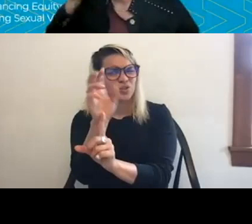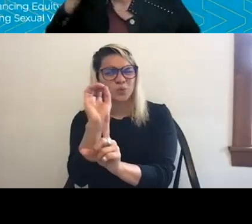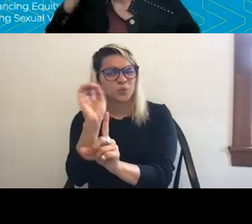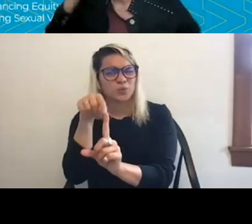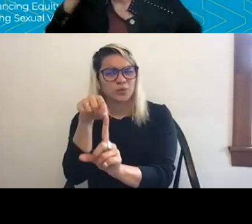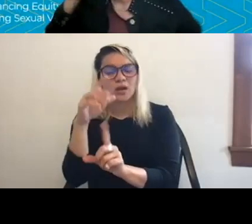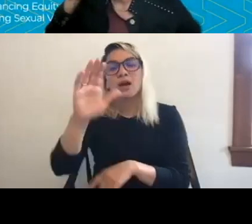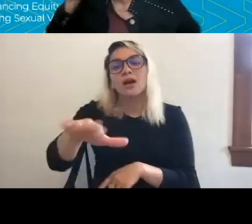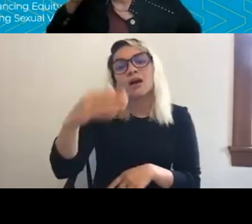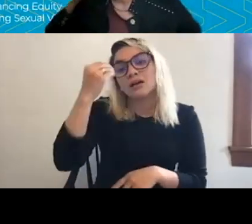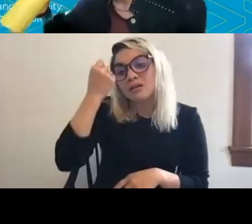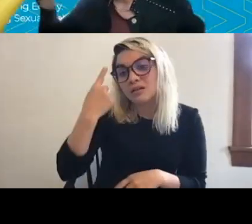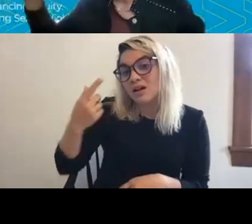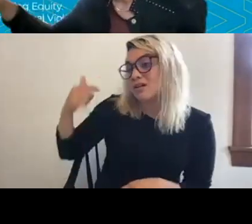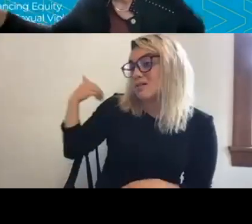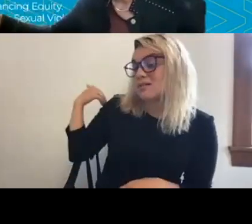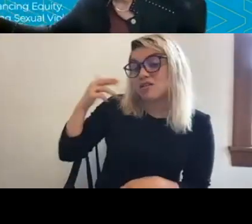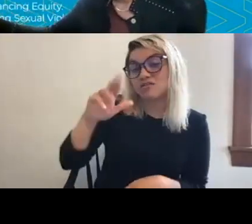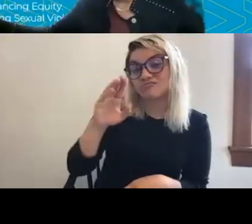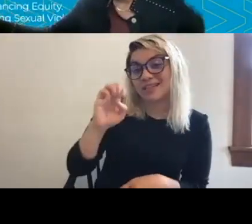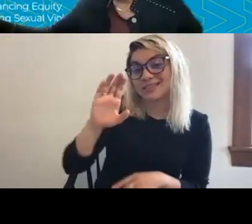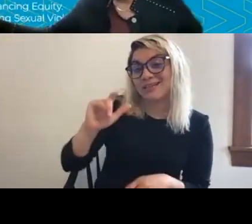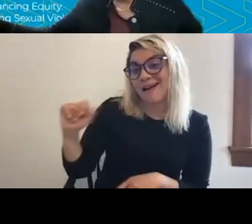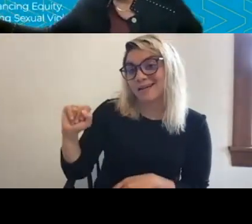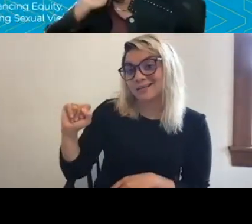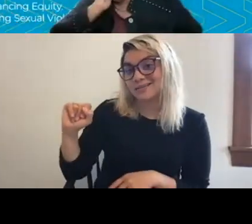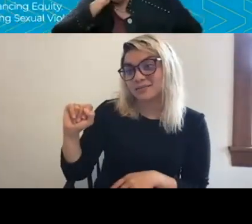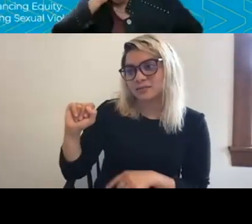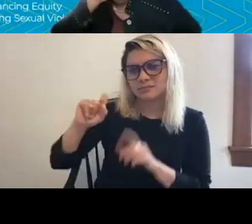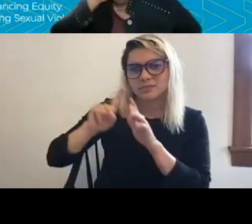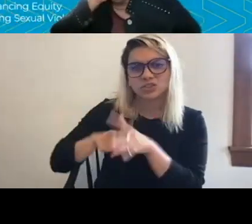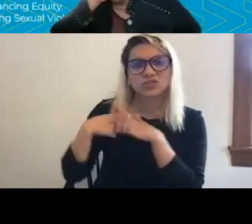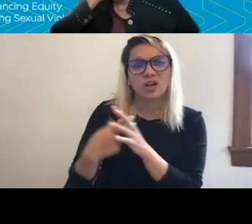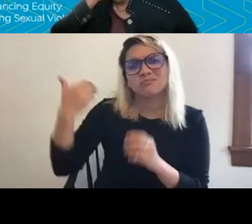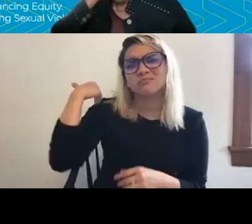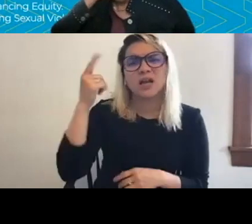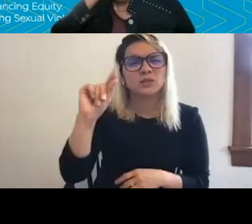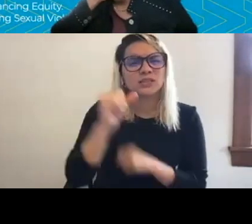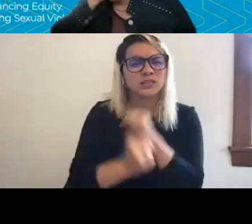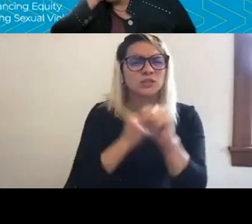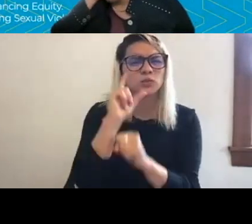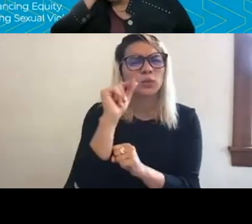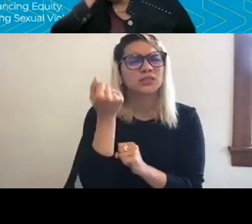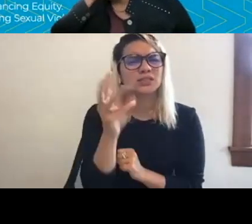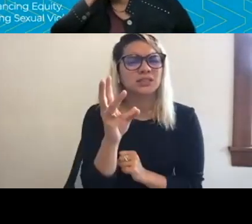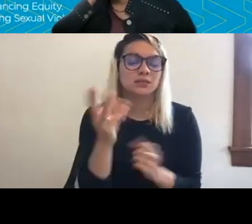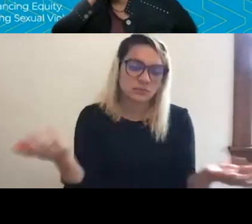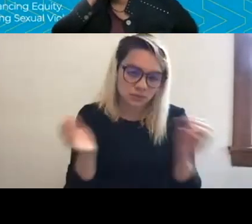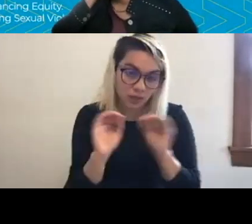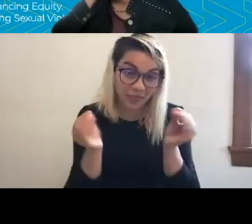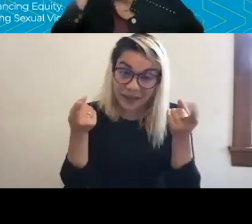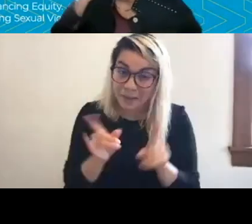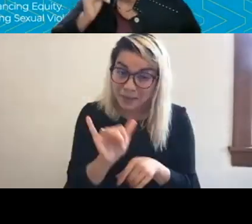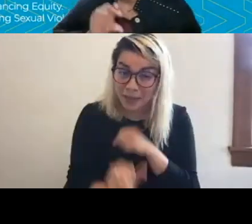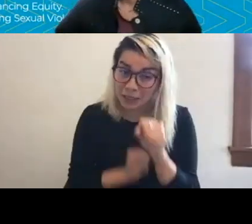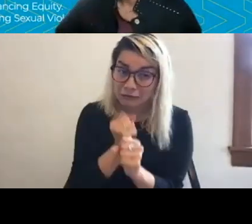2016. So, nothing going on in this country at that time. And there were, the reason we